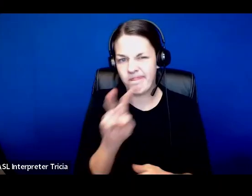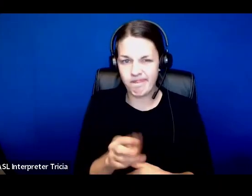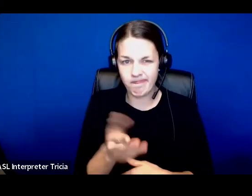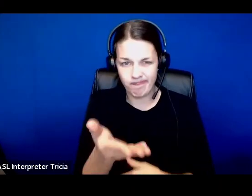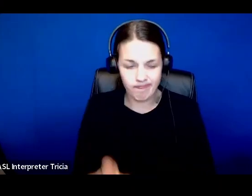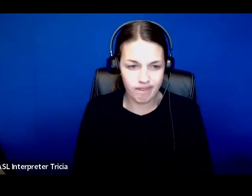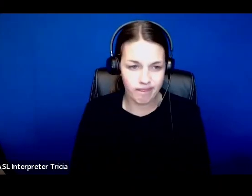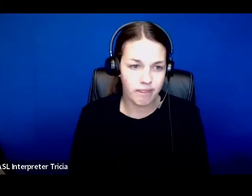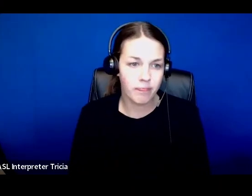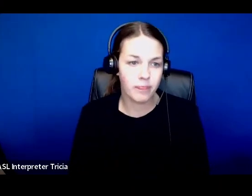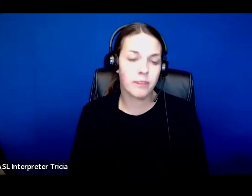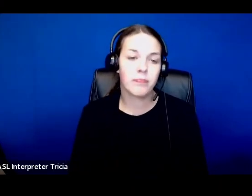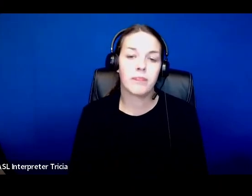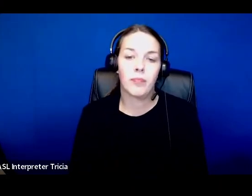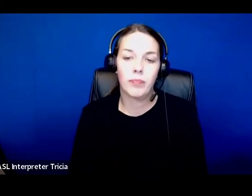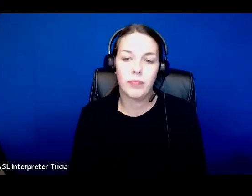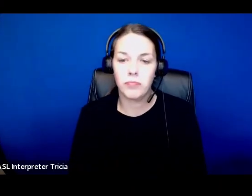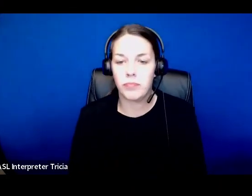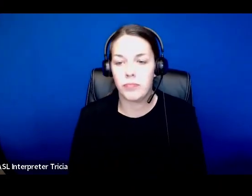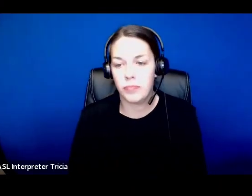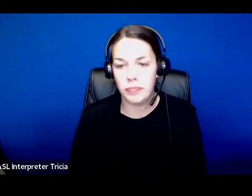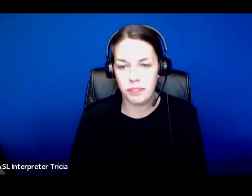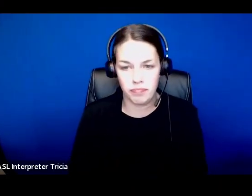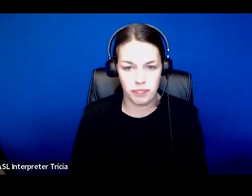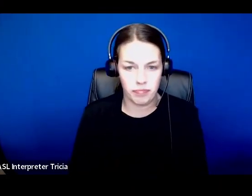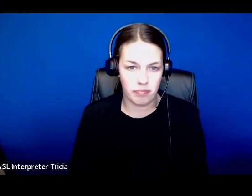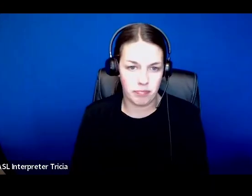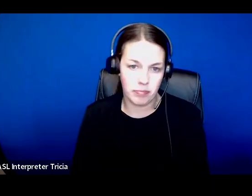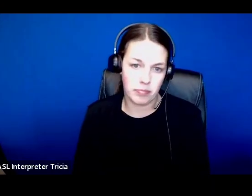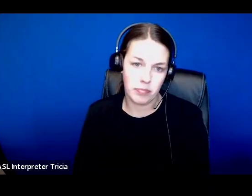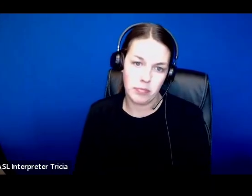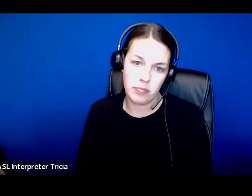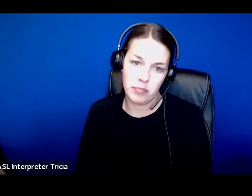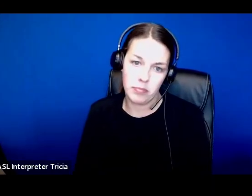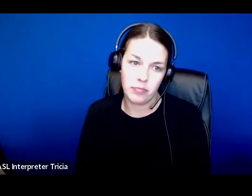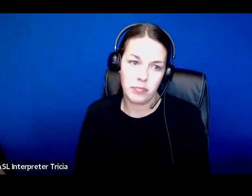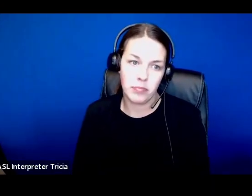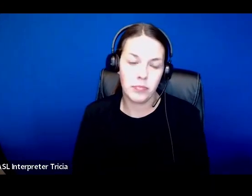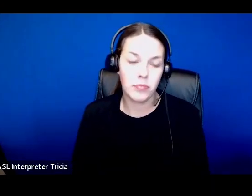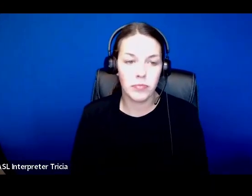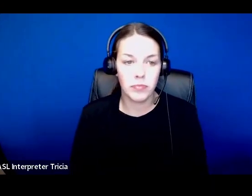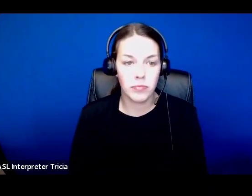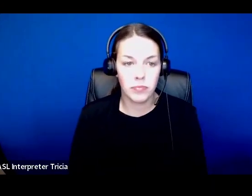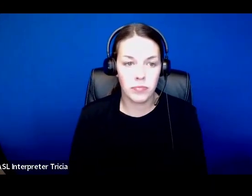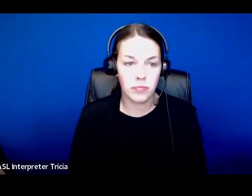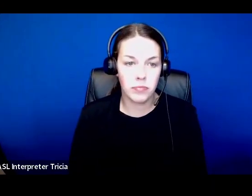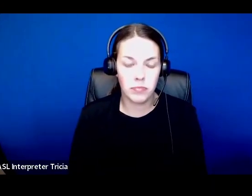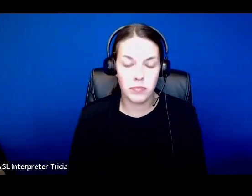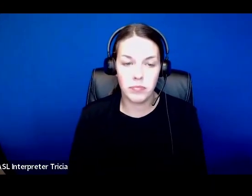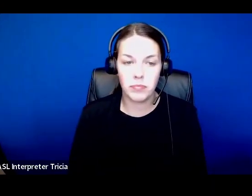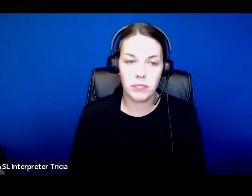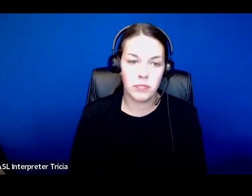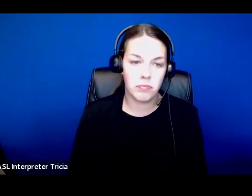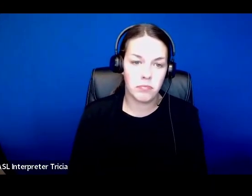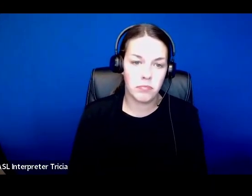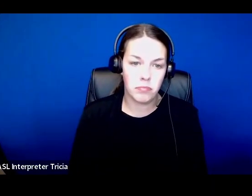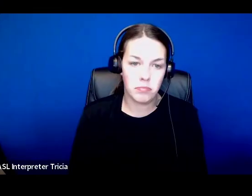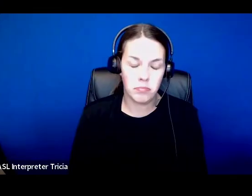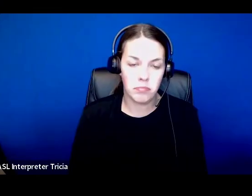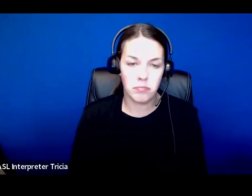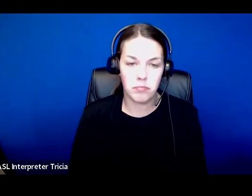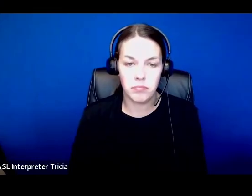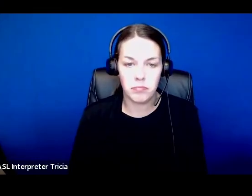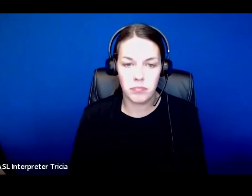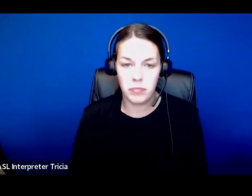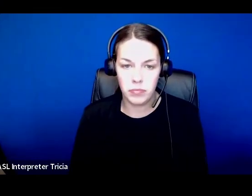we support our mission to help older adults maintain their highest level of independence, we do this while being respectful of the